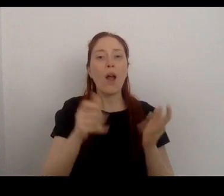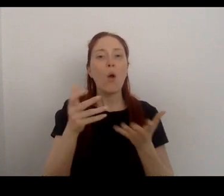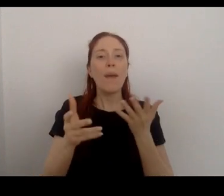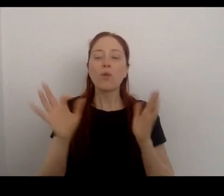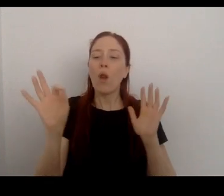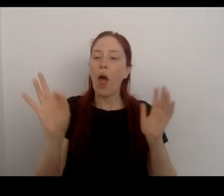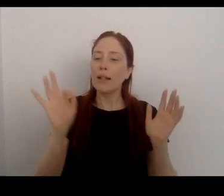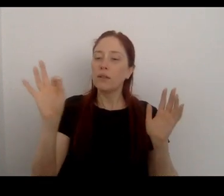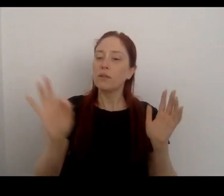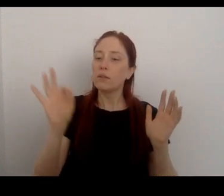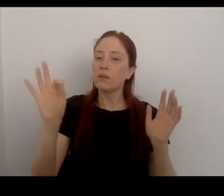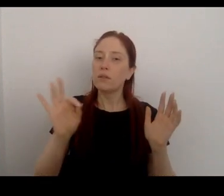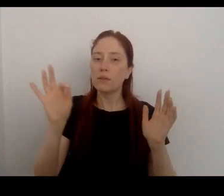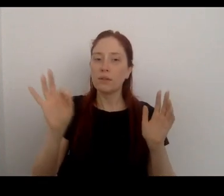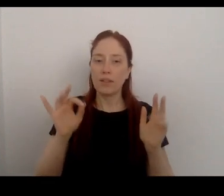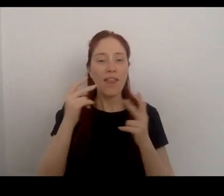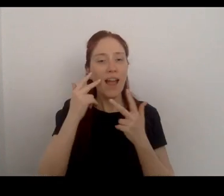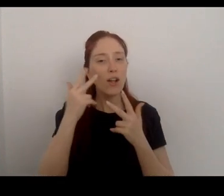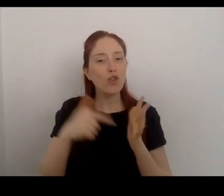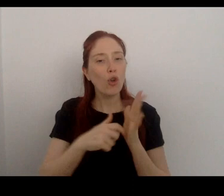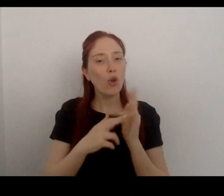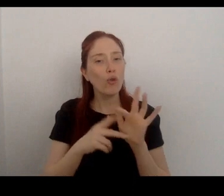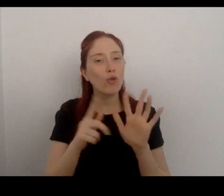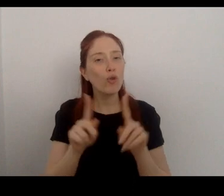areas of definition.